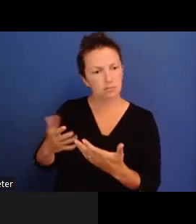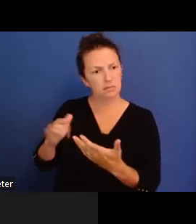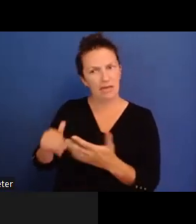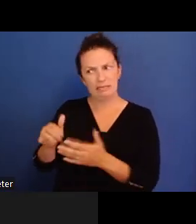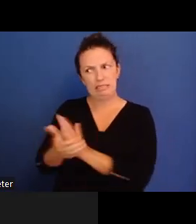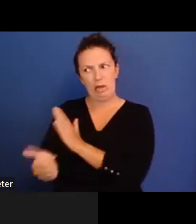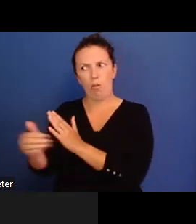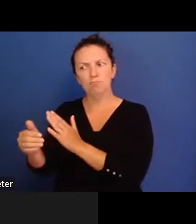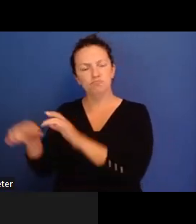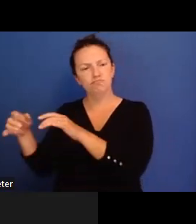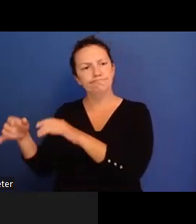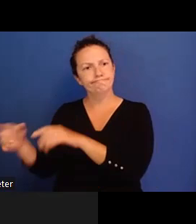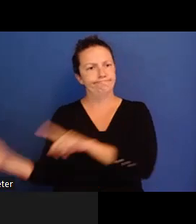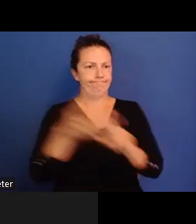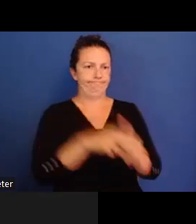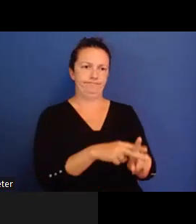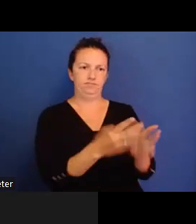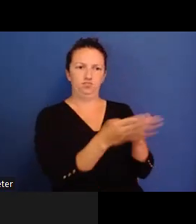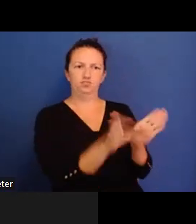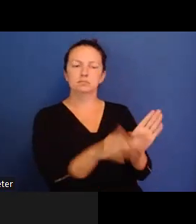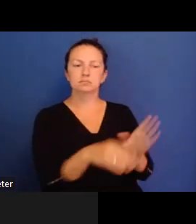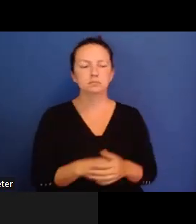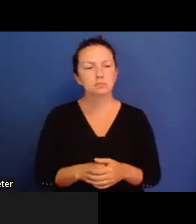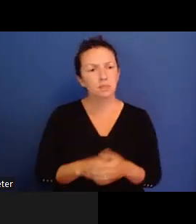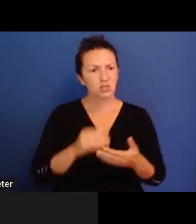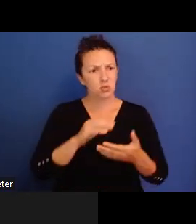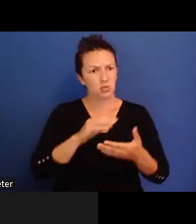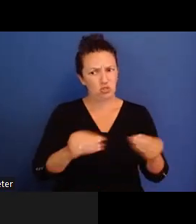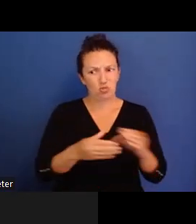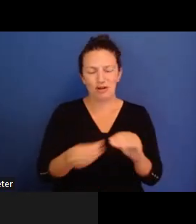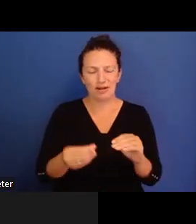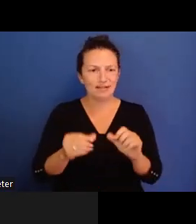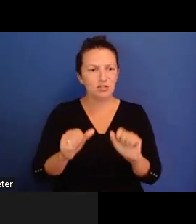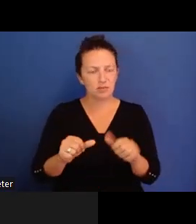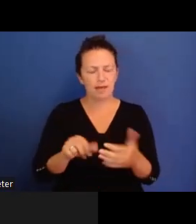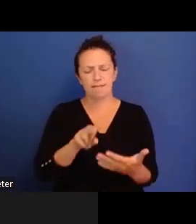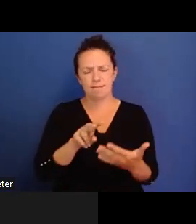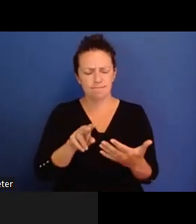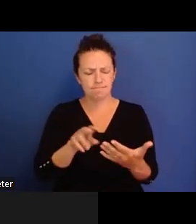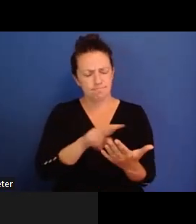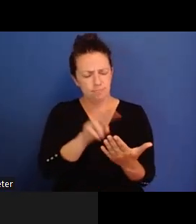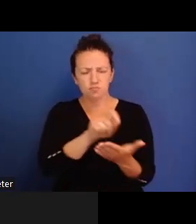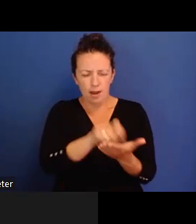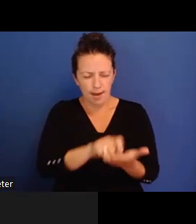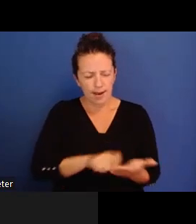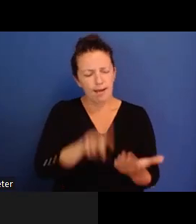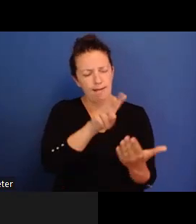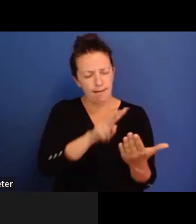can use these stories to help identify your skills.